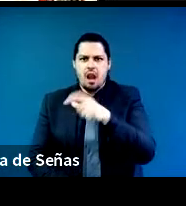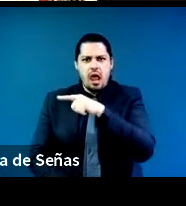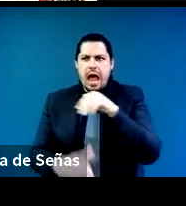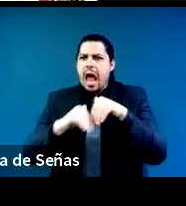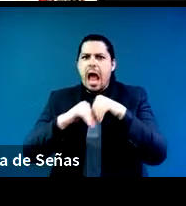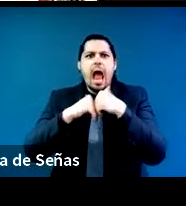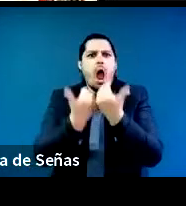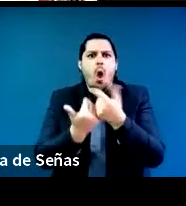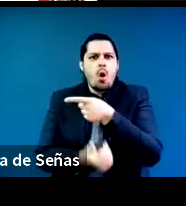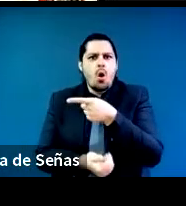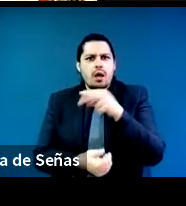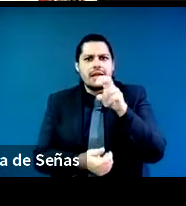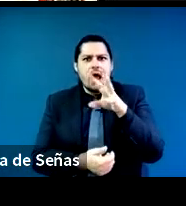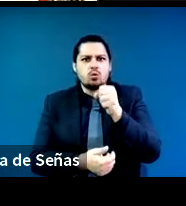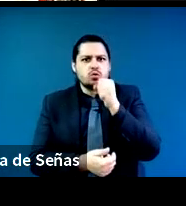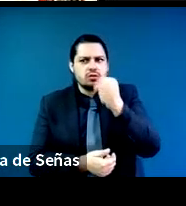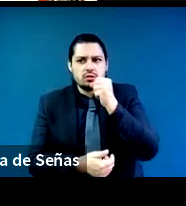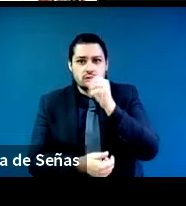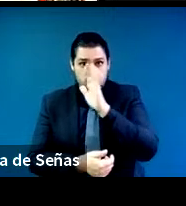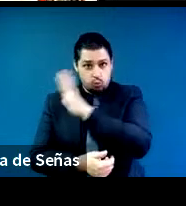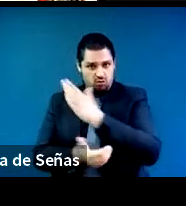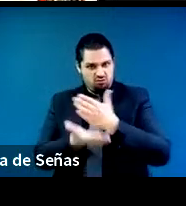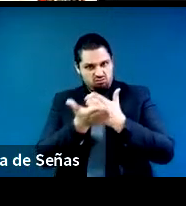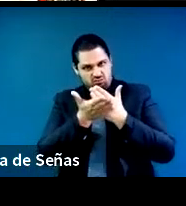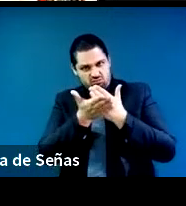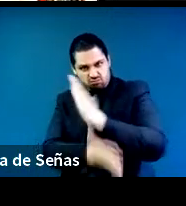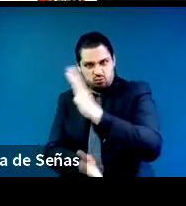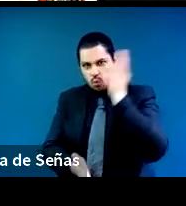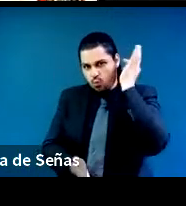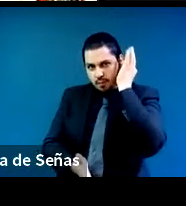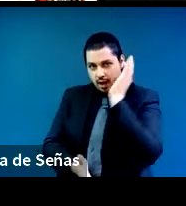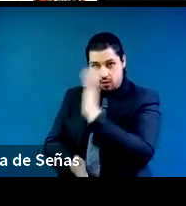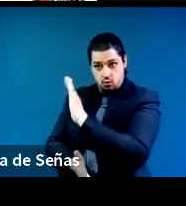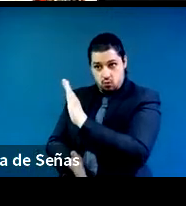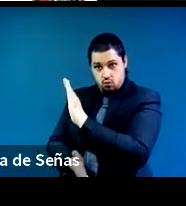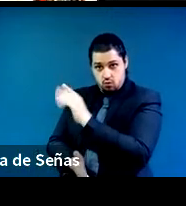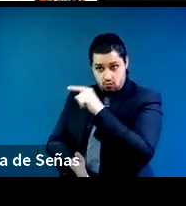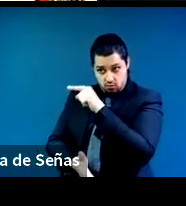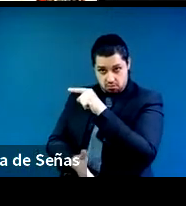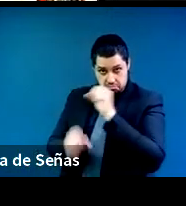safeguarded, especially in an Islamic cultural context?